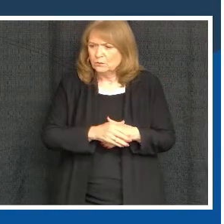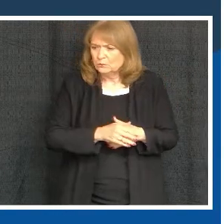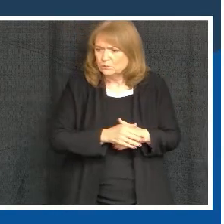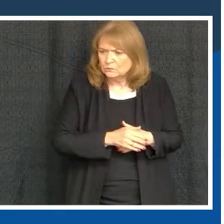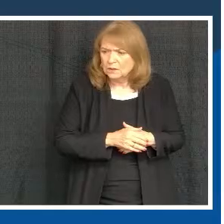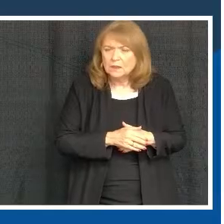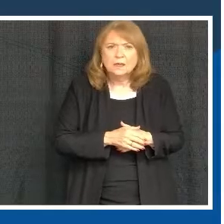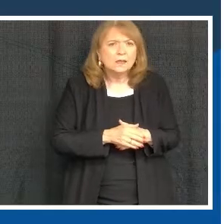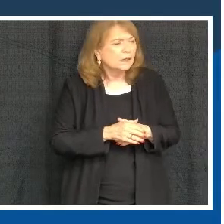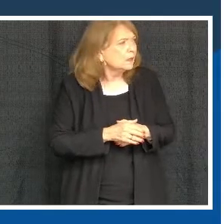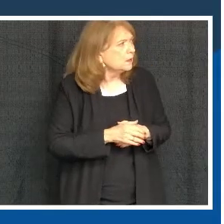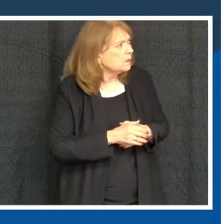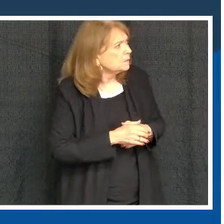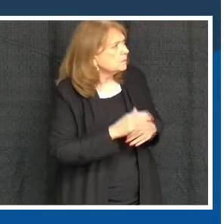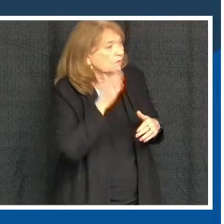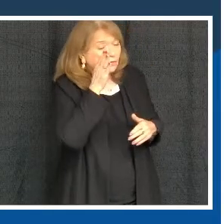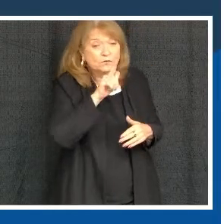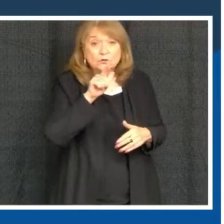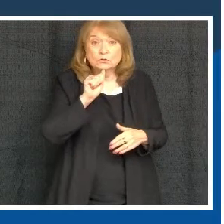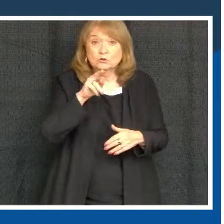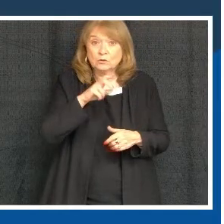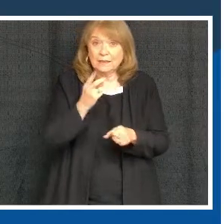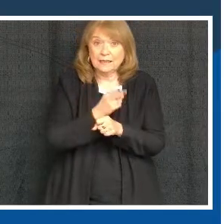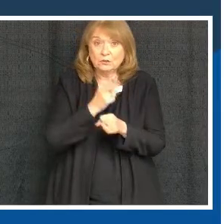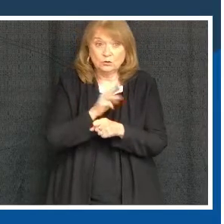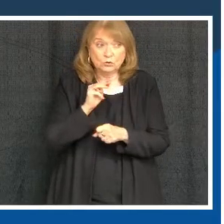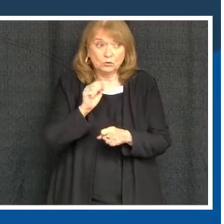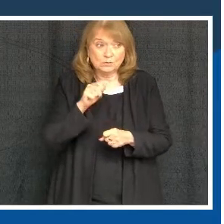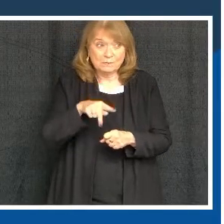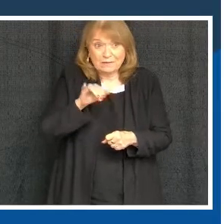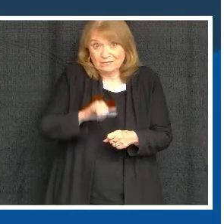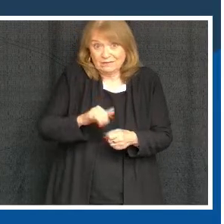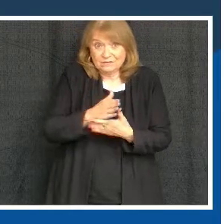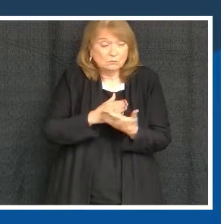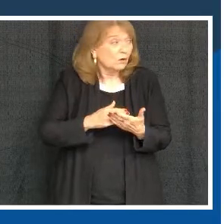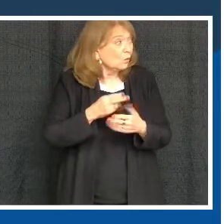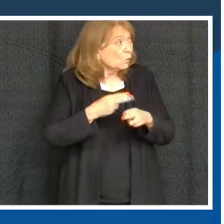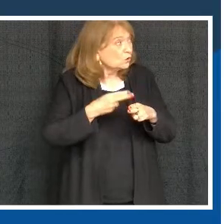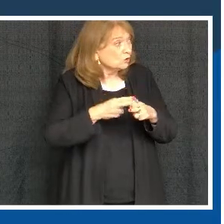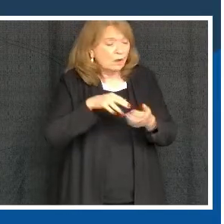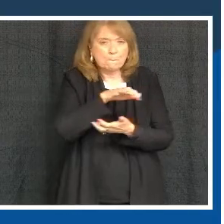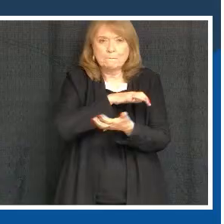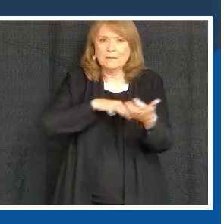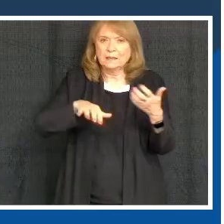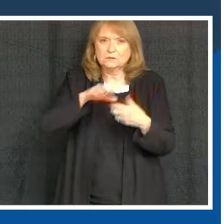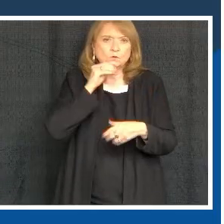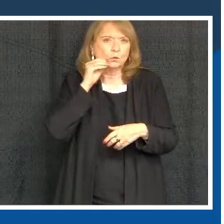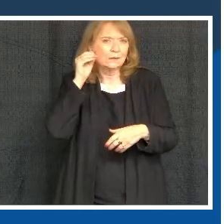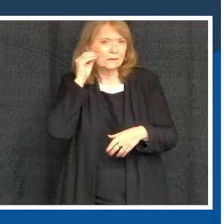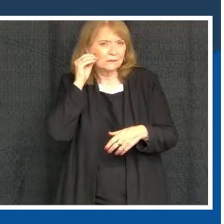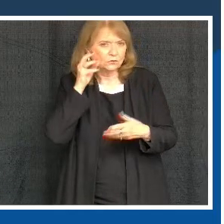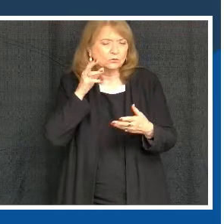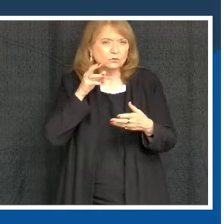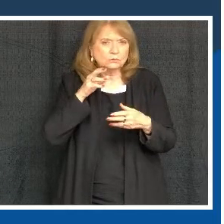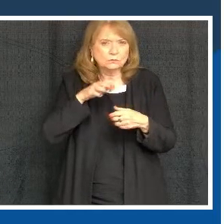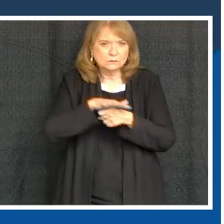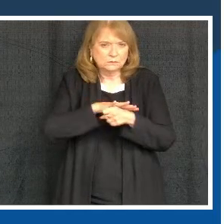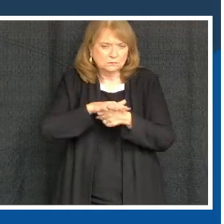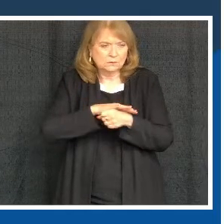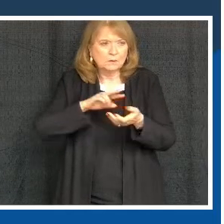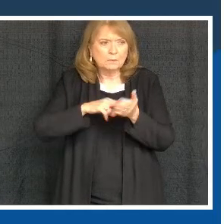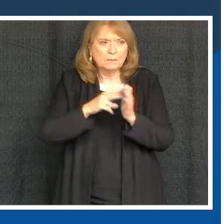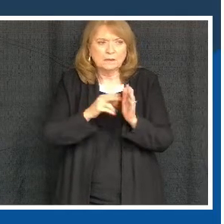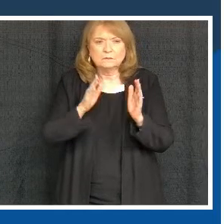And with the future land use map, this portion is in what we would call a mixed residential neighborhood, which encourages small lot